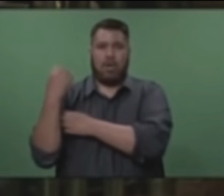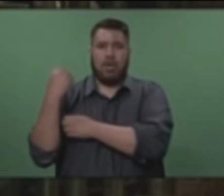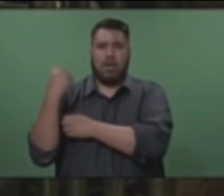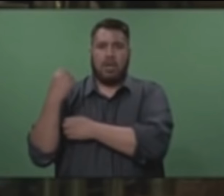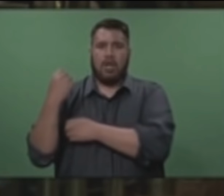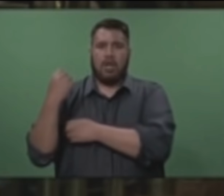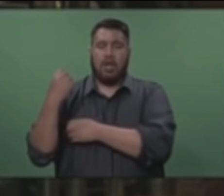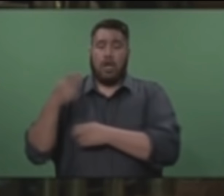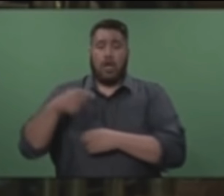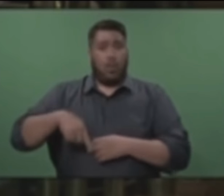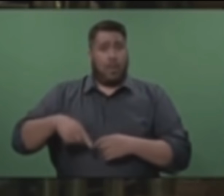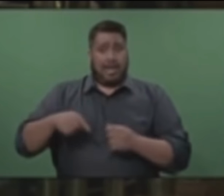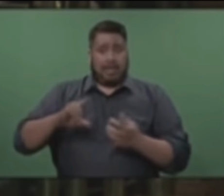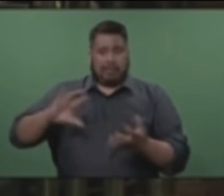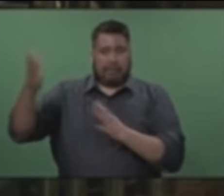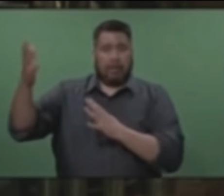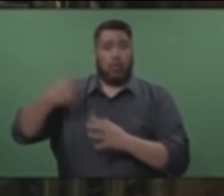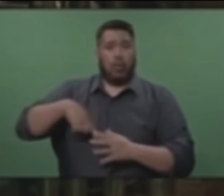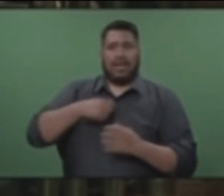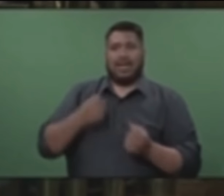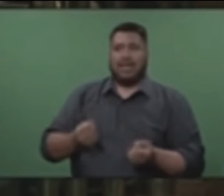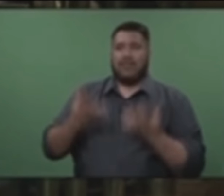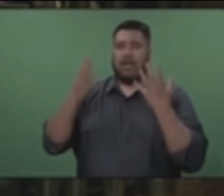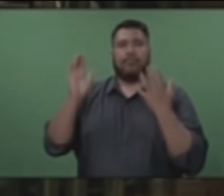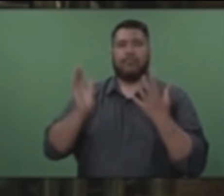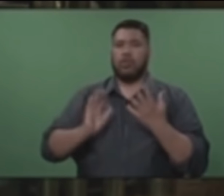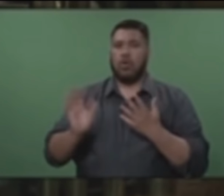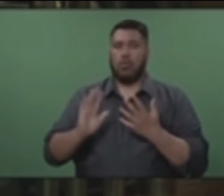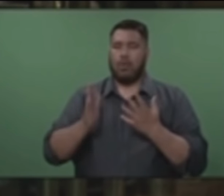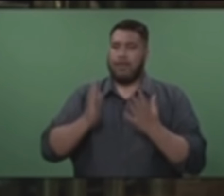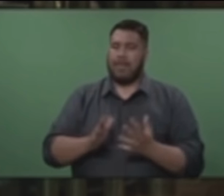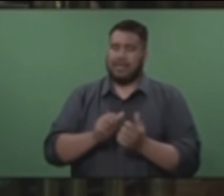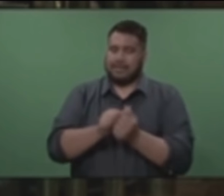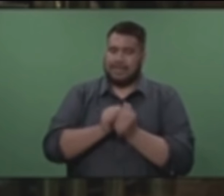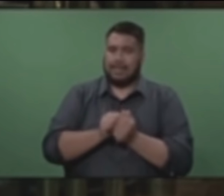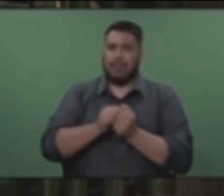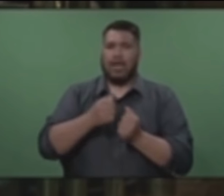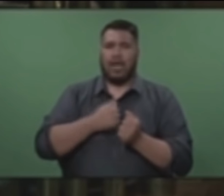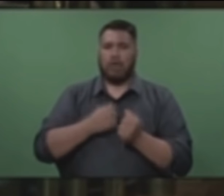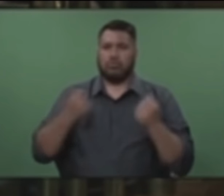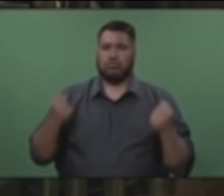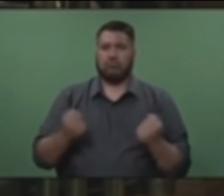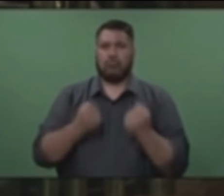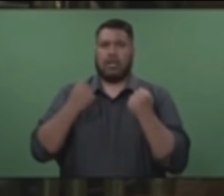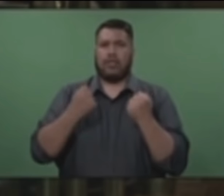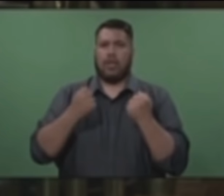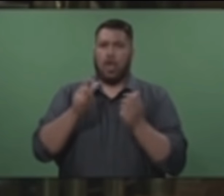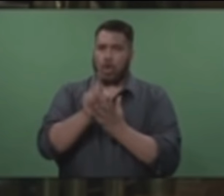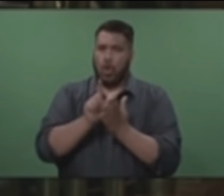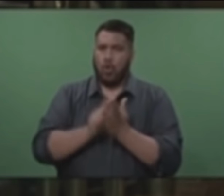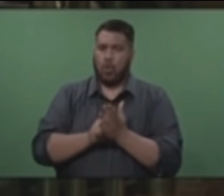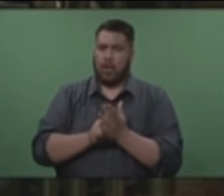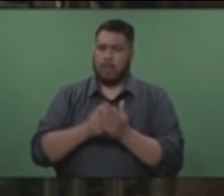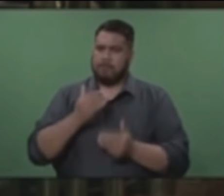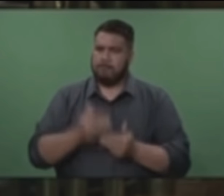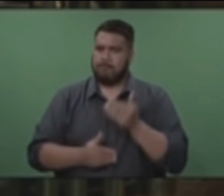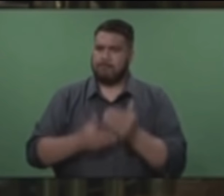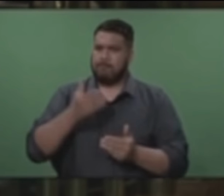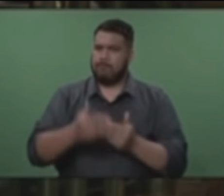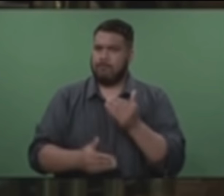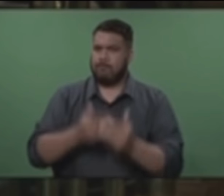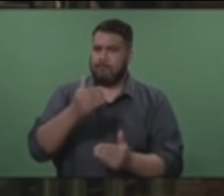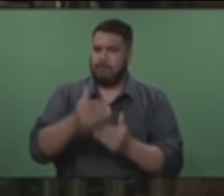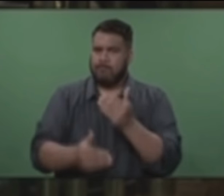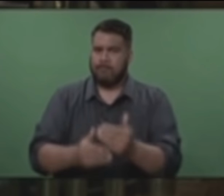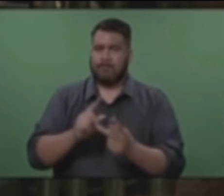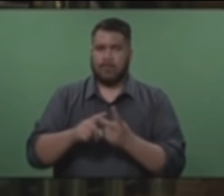robust lawmaking at all times, but especially now. Clearly, there are policy issues that must